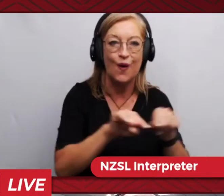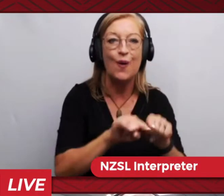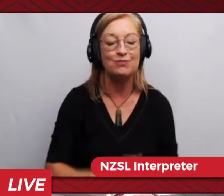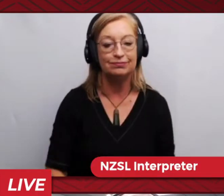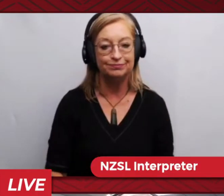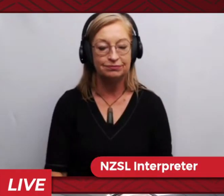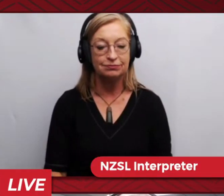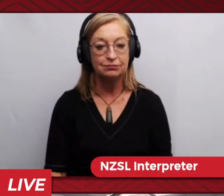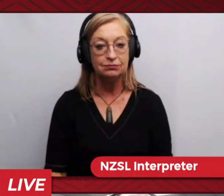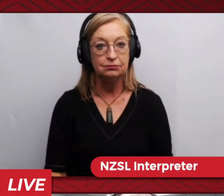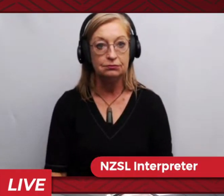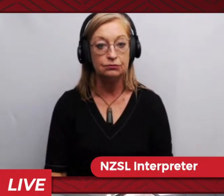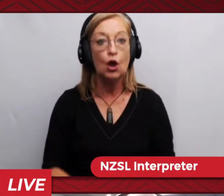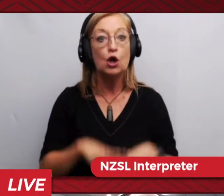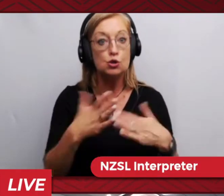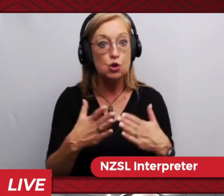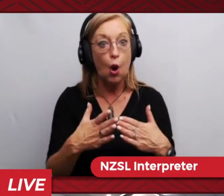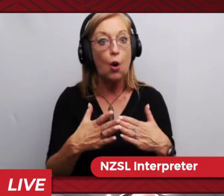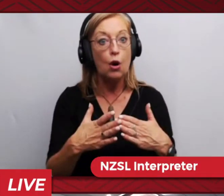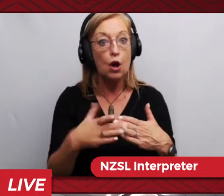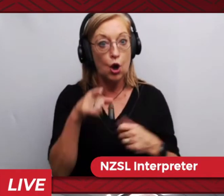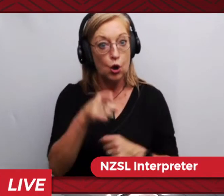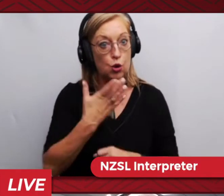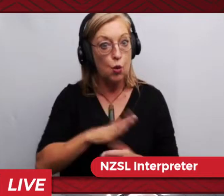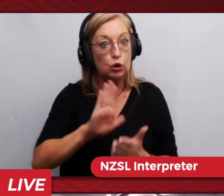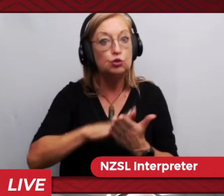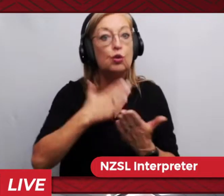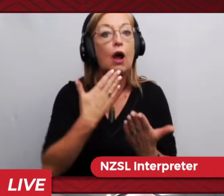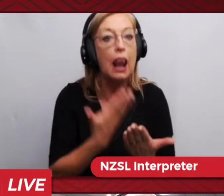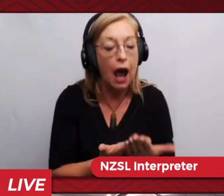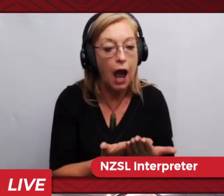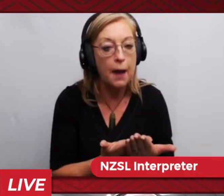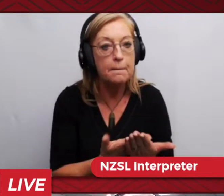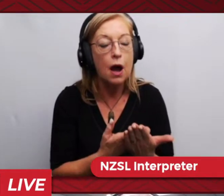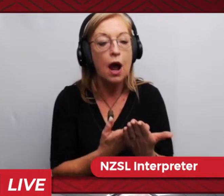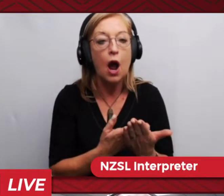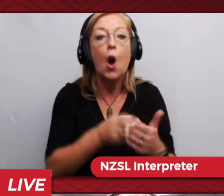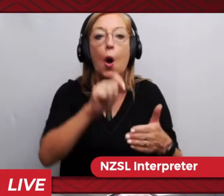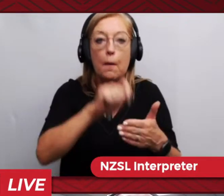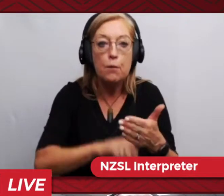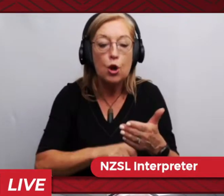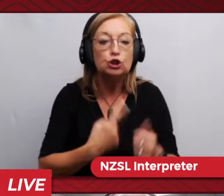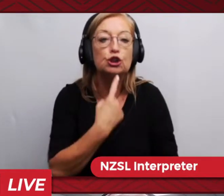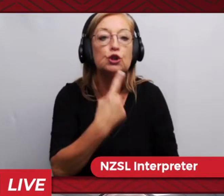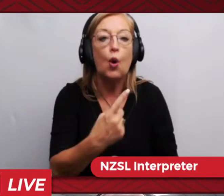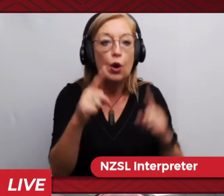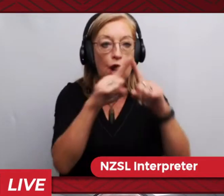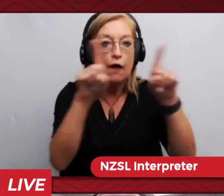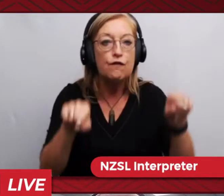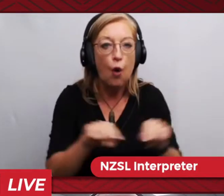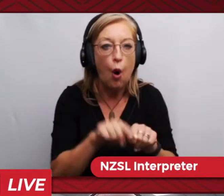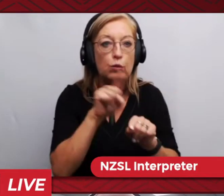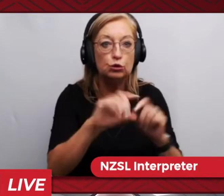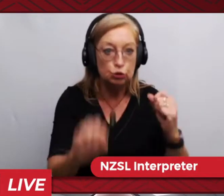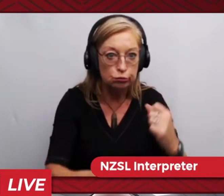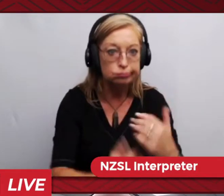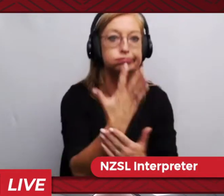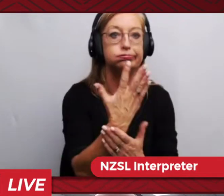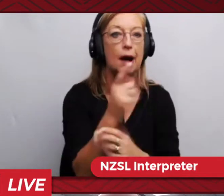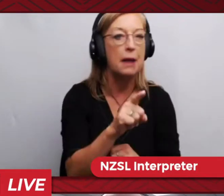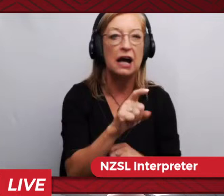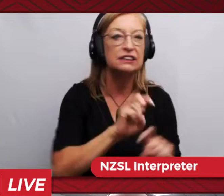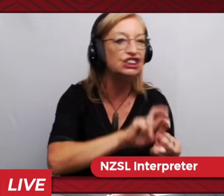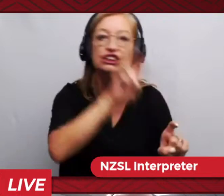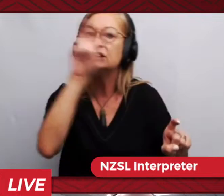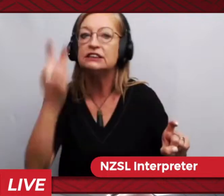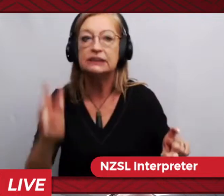Now, when you're making a claim, the purchase order form will still pop up, but you can skip that. And